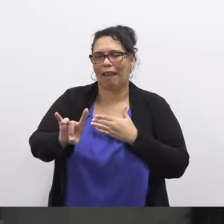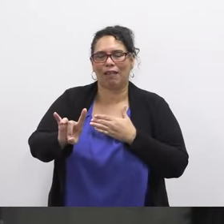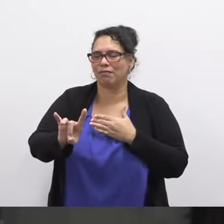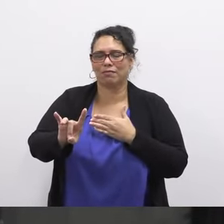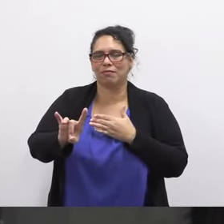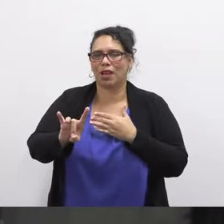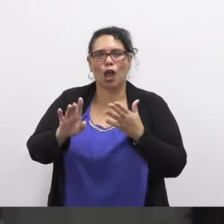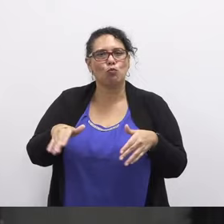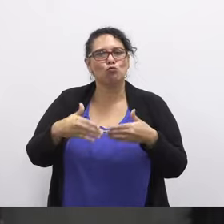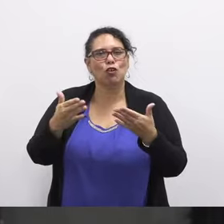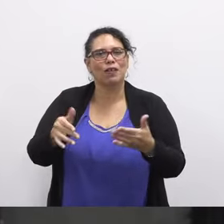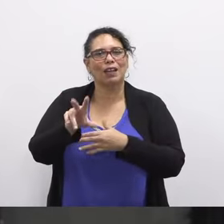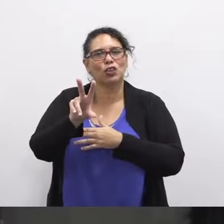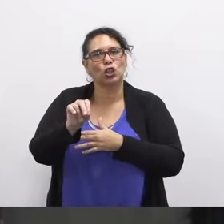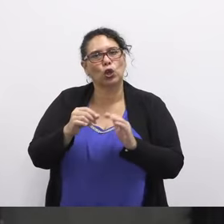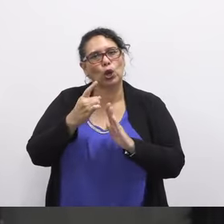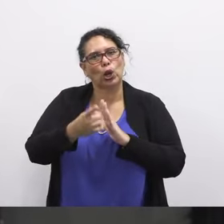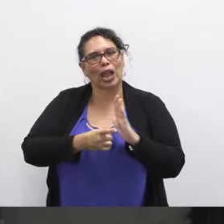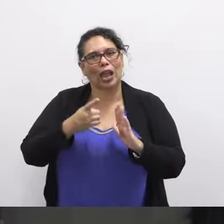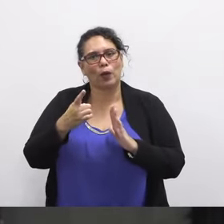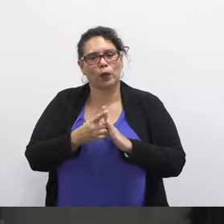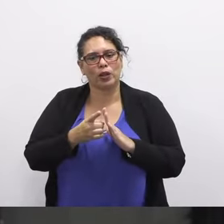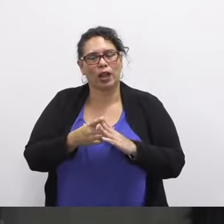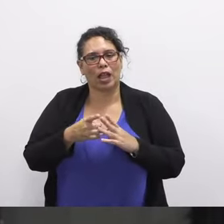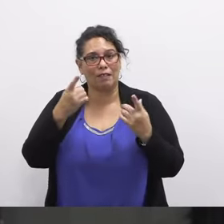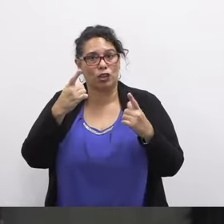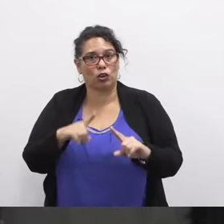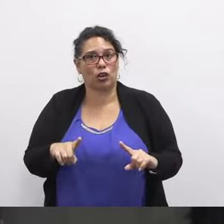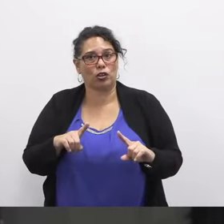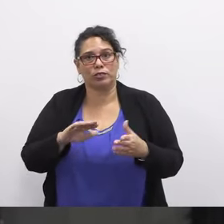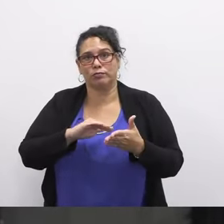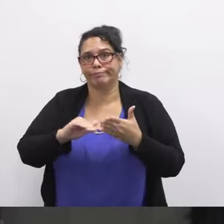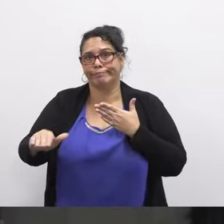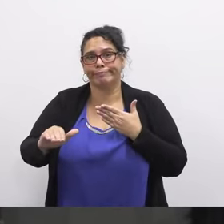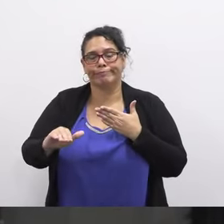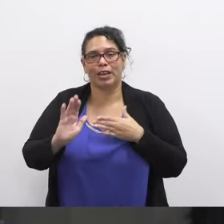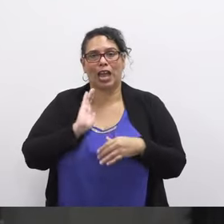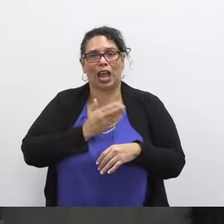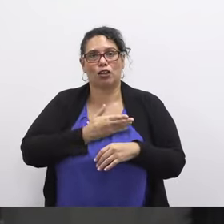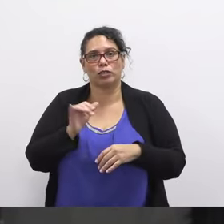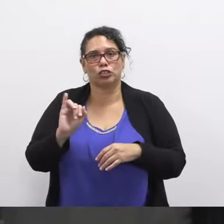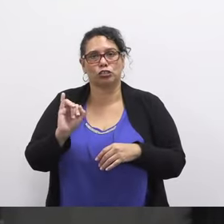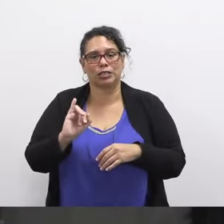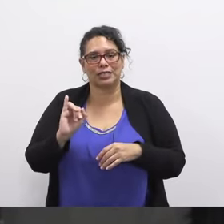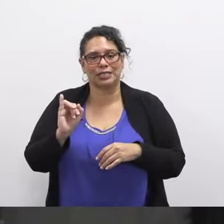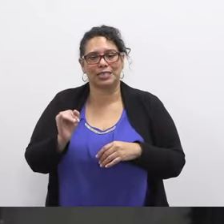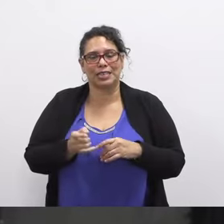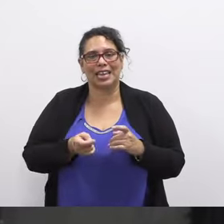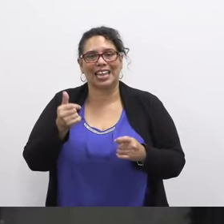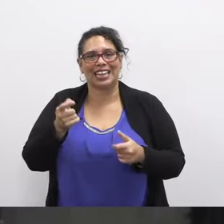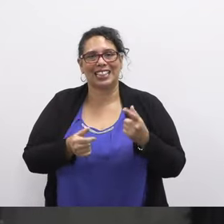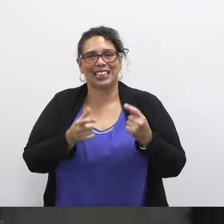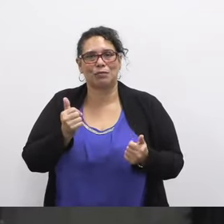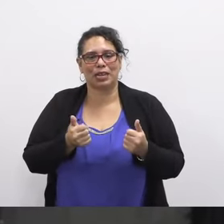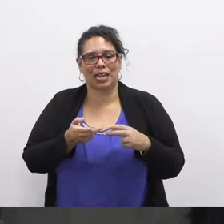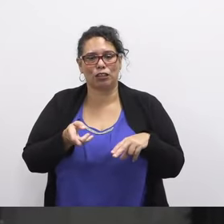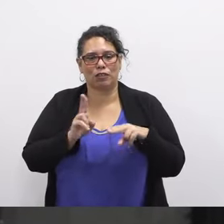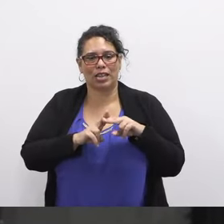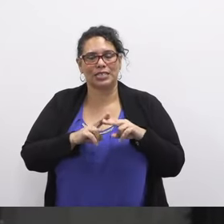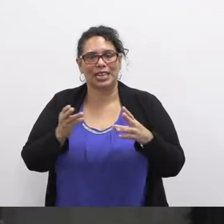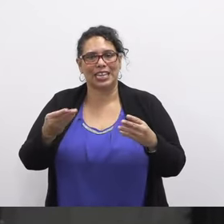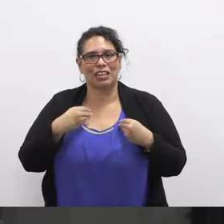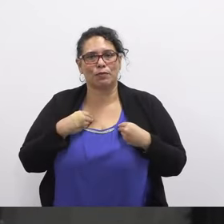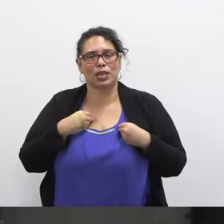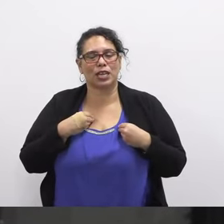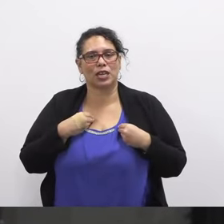a 30-hour work week if we agree to waive our insurance. And eliminate the raise. Giving me